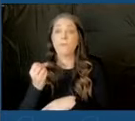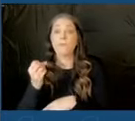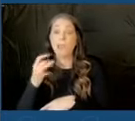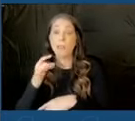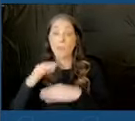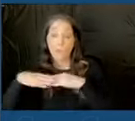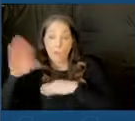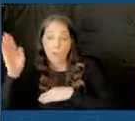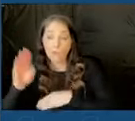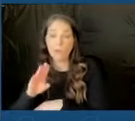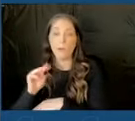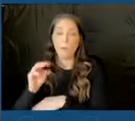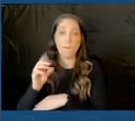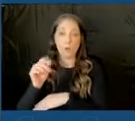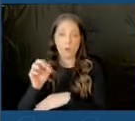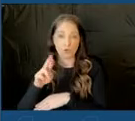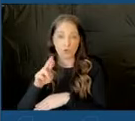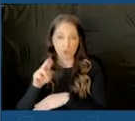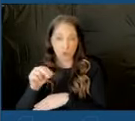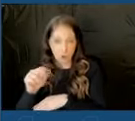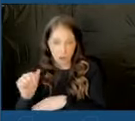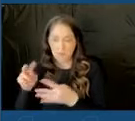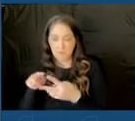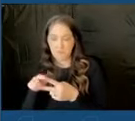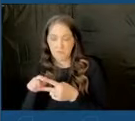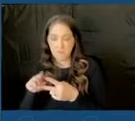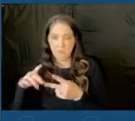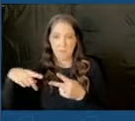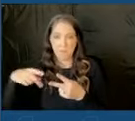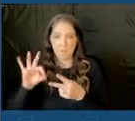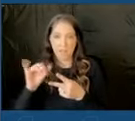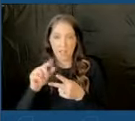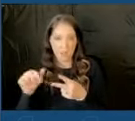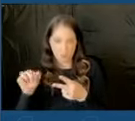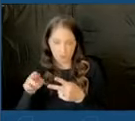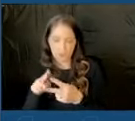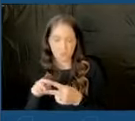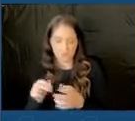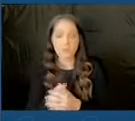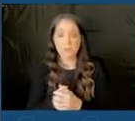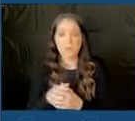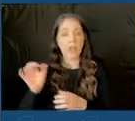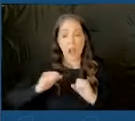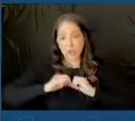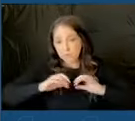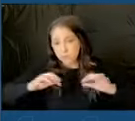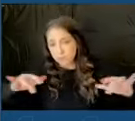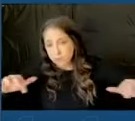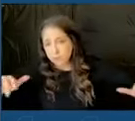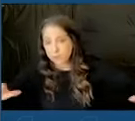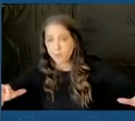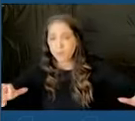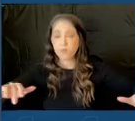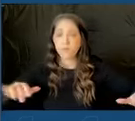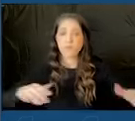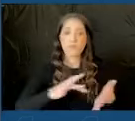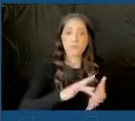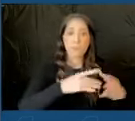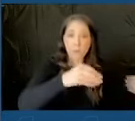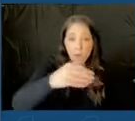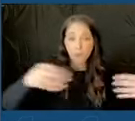are being shipped out to the commercial chains, and I think that those are quite ubiquitous. I've just been to one